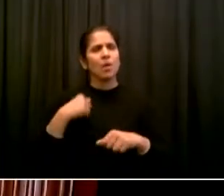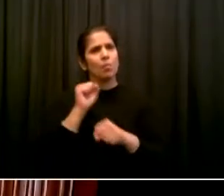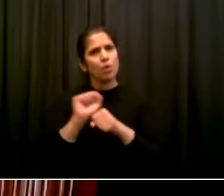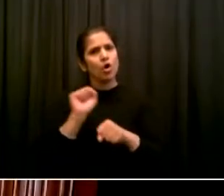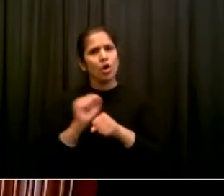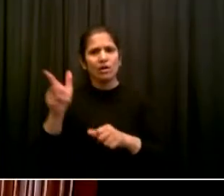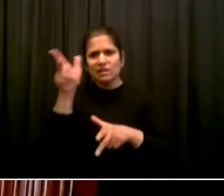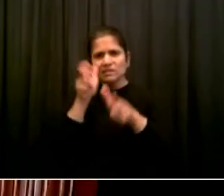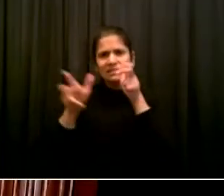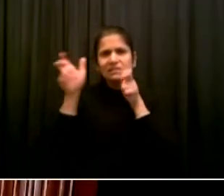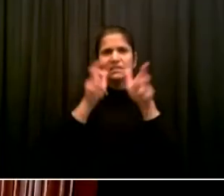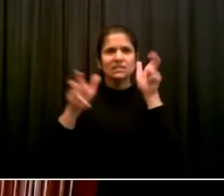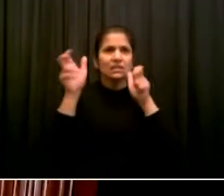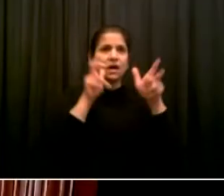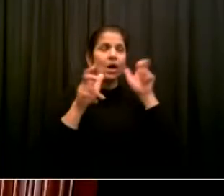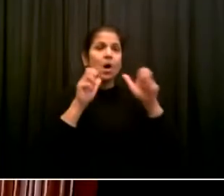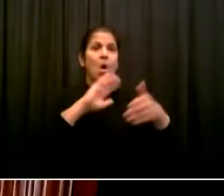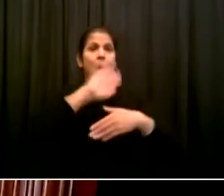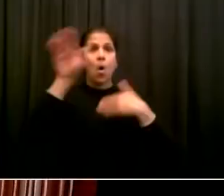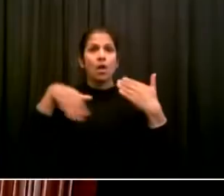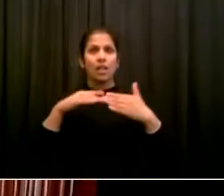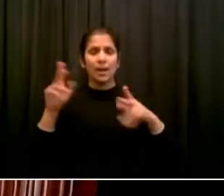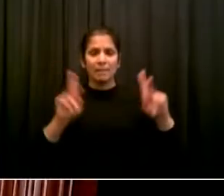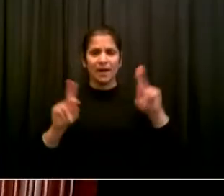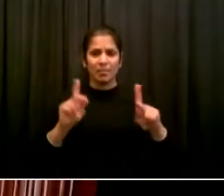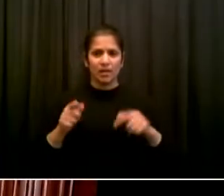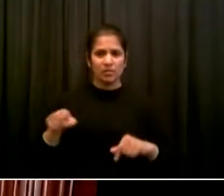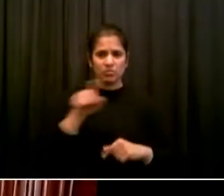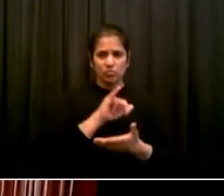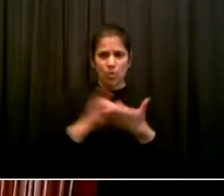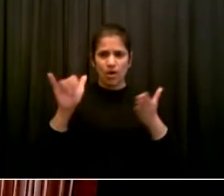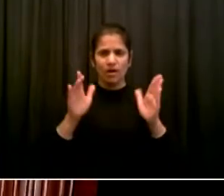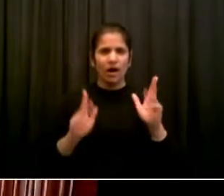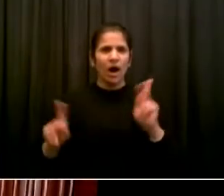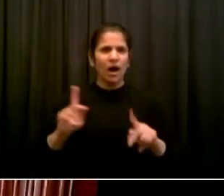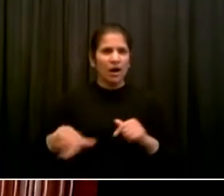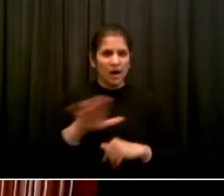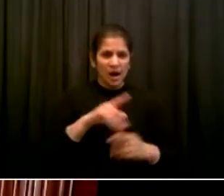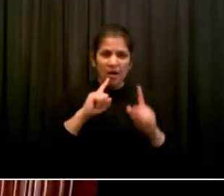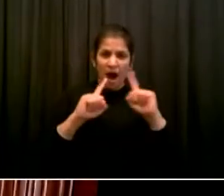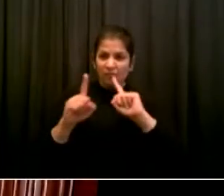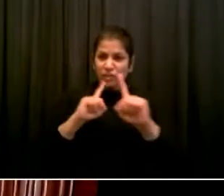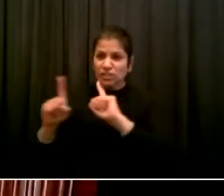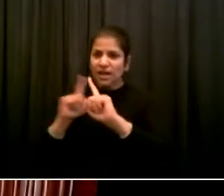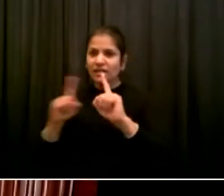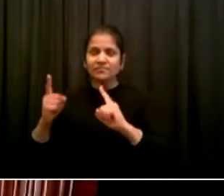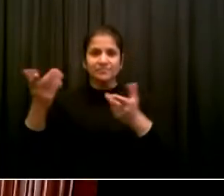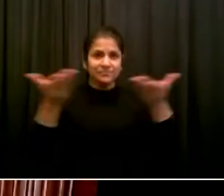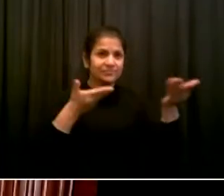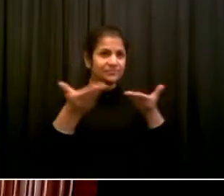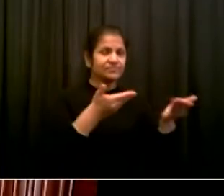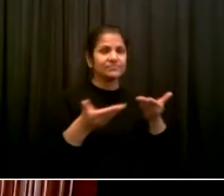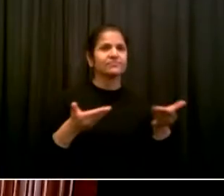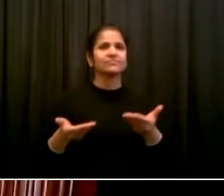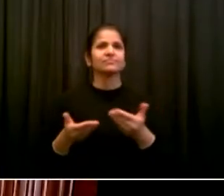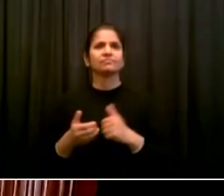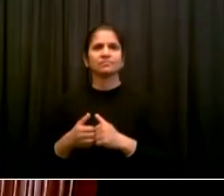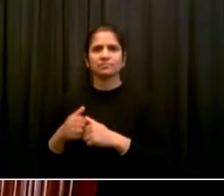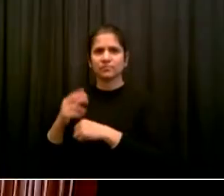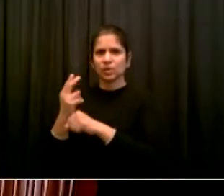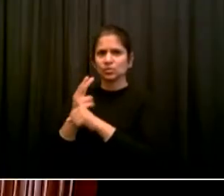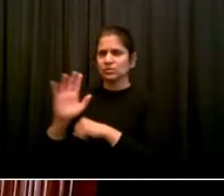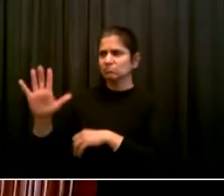no matter how hard some of these conversations have been, but then taking that and actually writing a plan that is both reflective